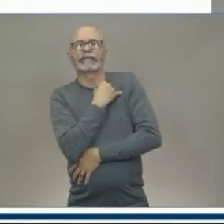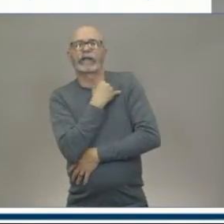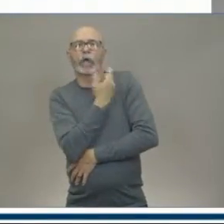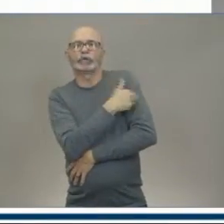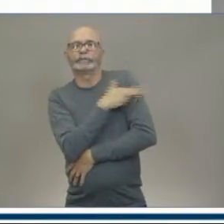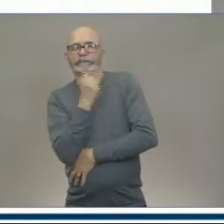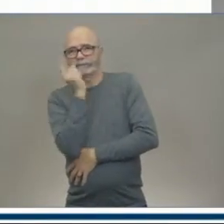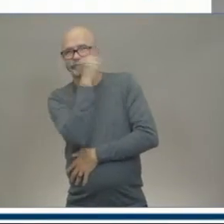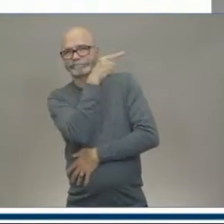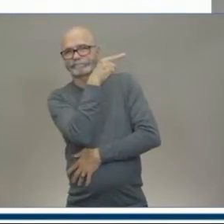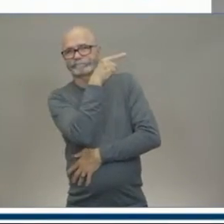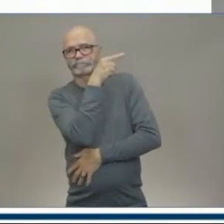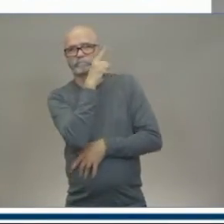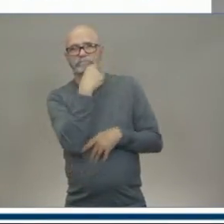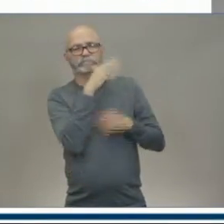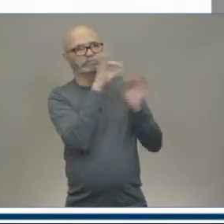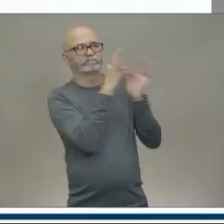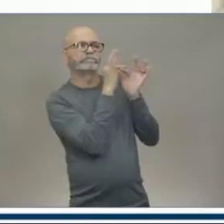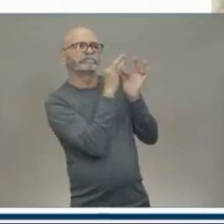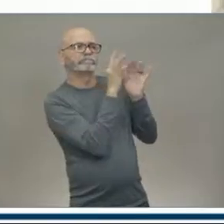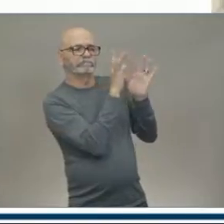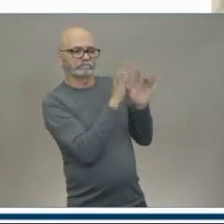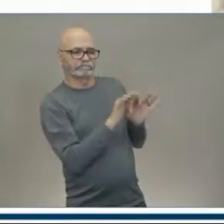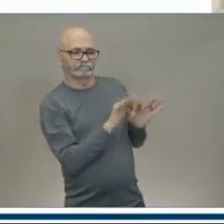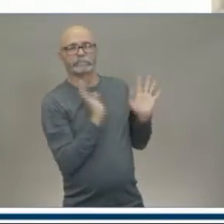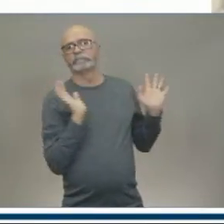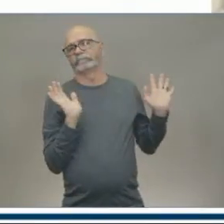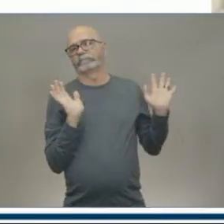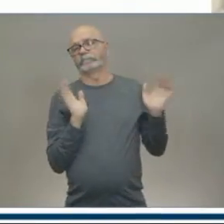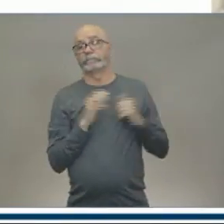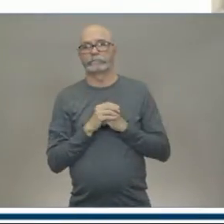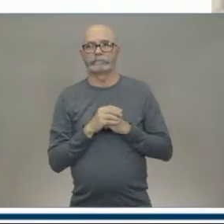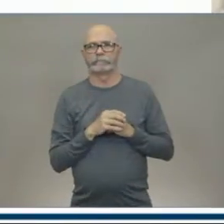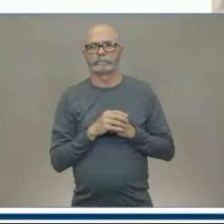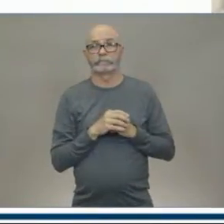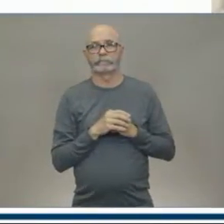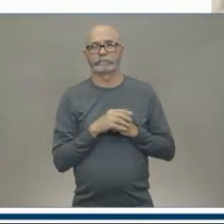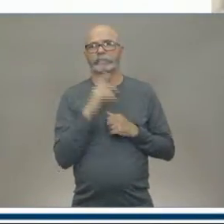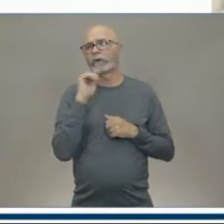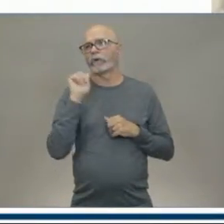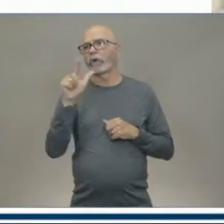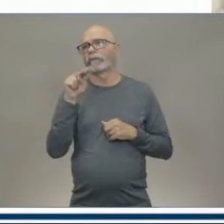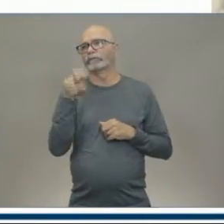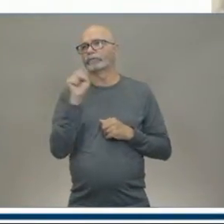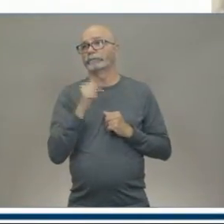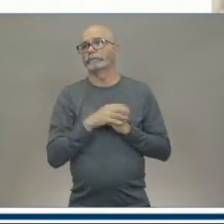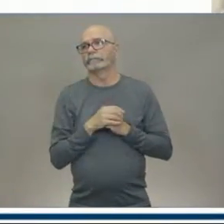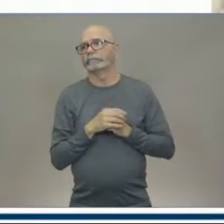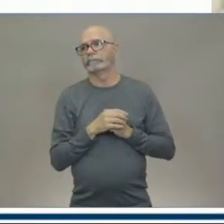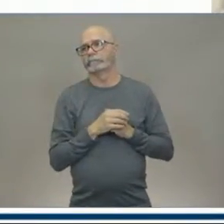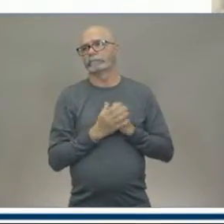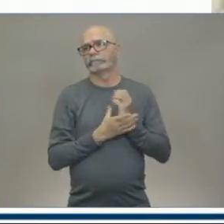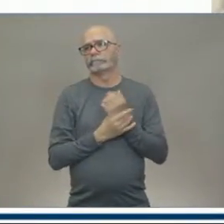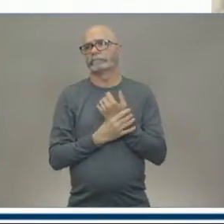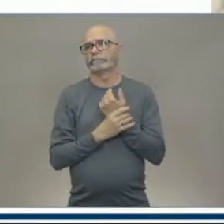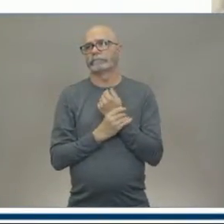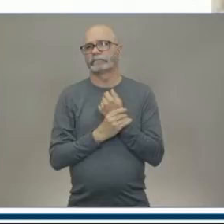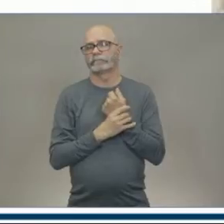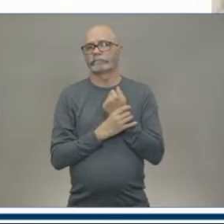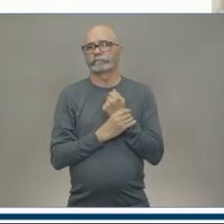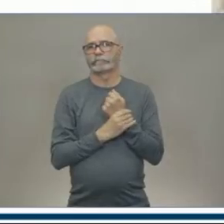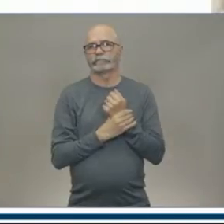specimens and run them through the lab. Next question will go to Lindsay Armstrong with All Nova Scotia. Regarding the